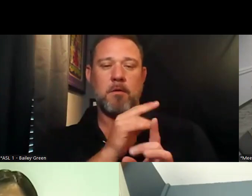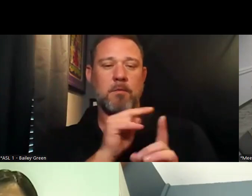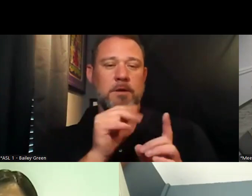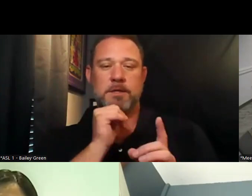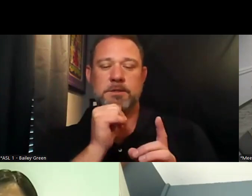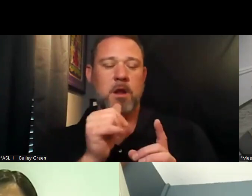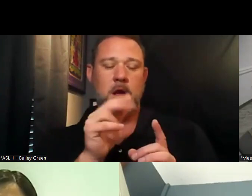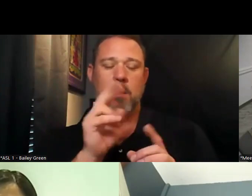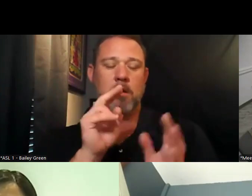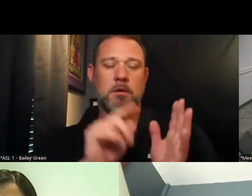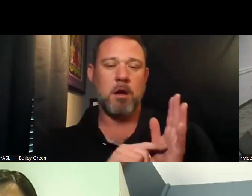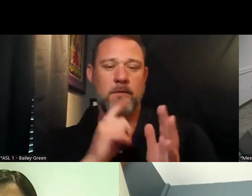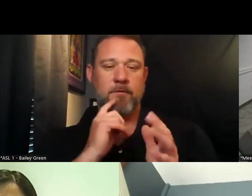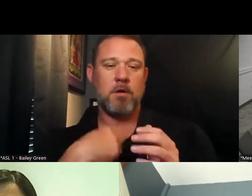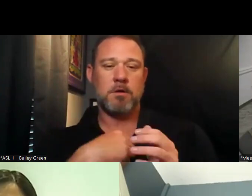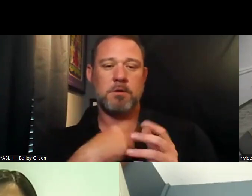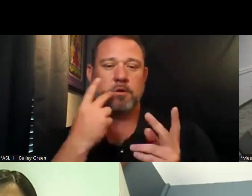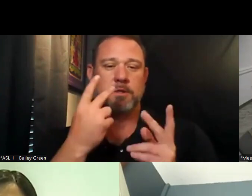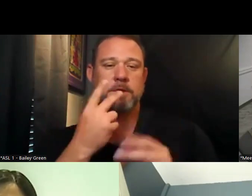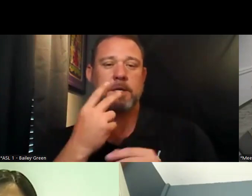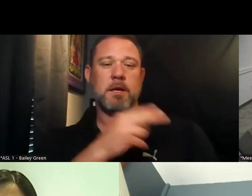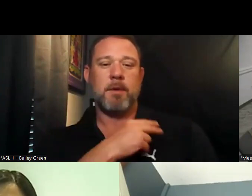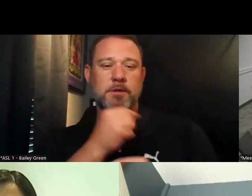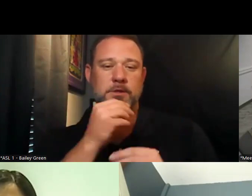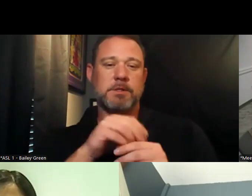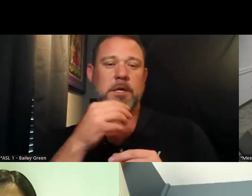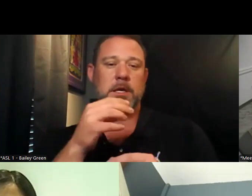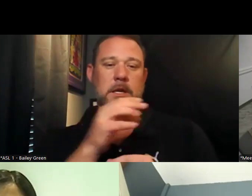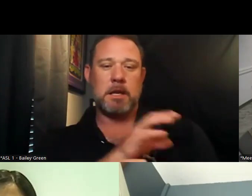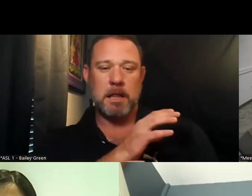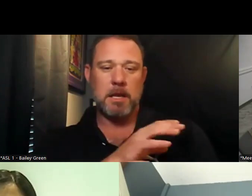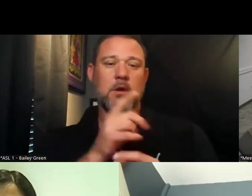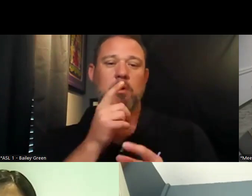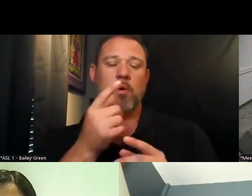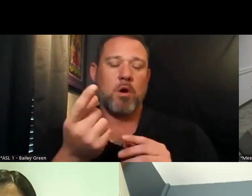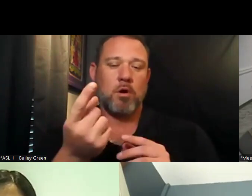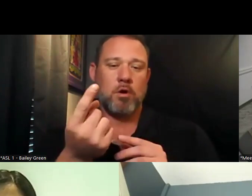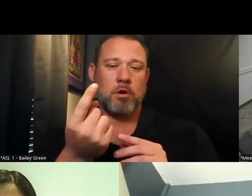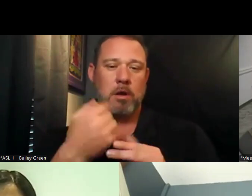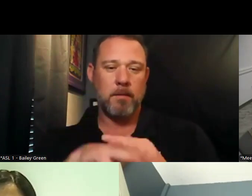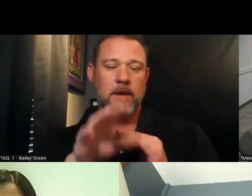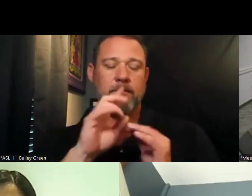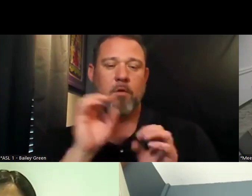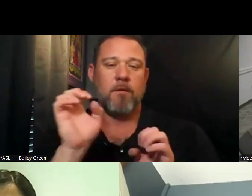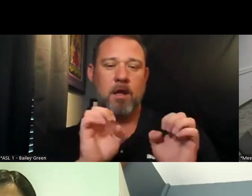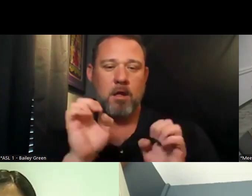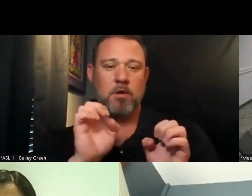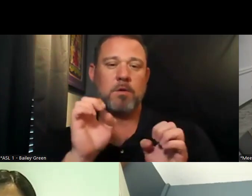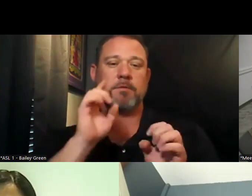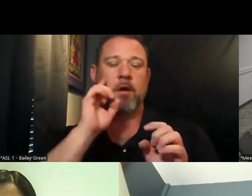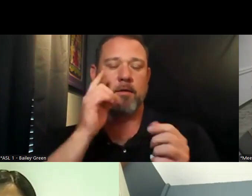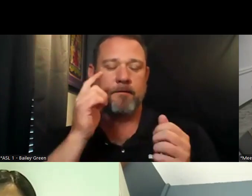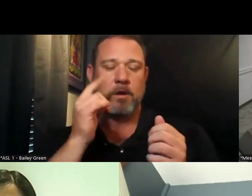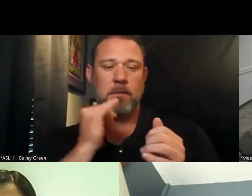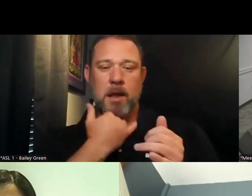not uncommon for us to see patients in clinic that are coming in for evaluation of cognitive impairment